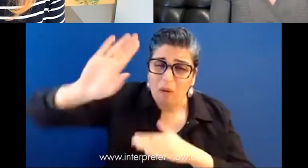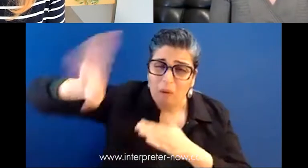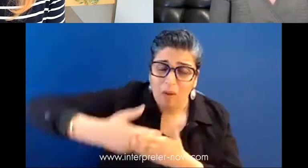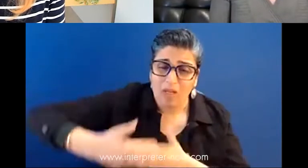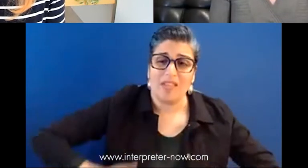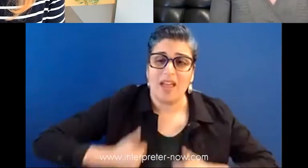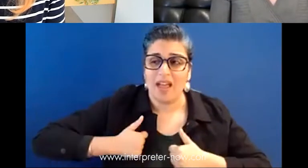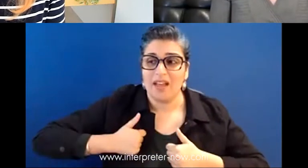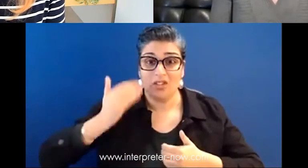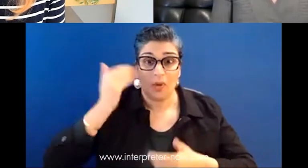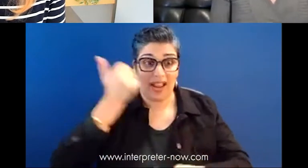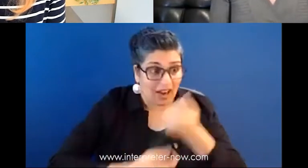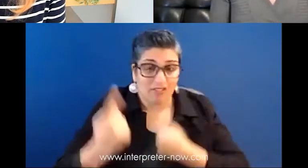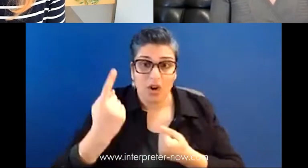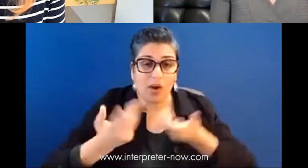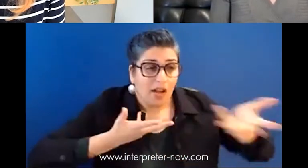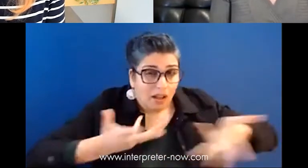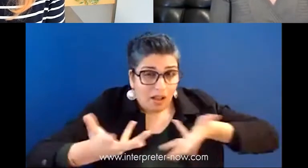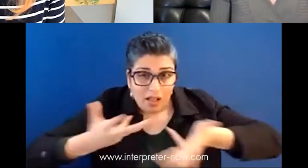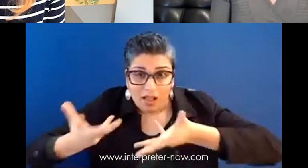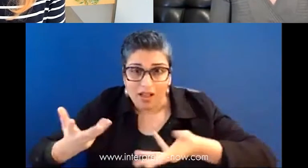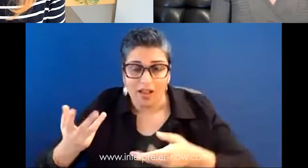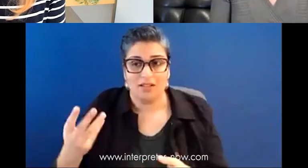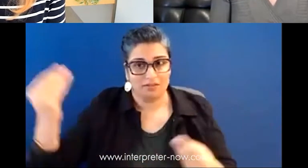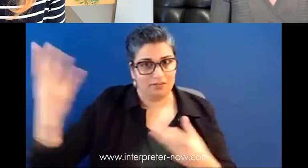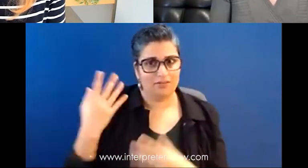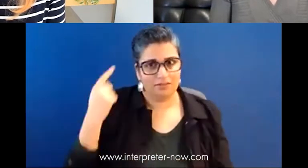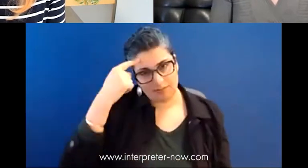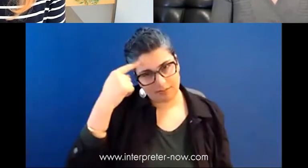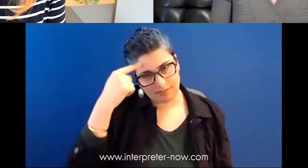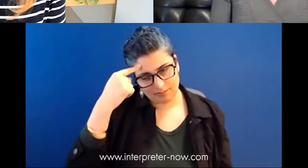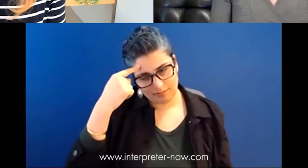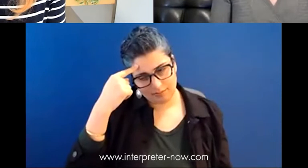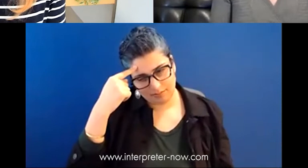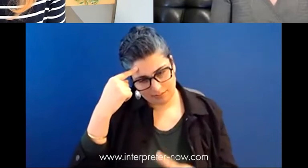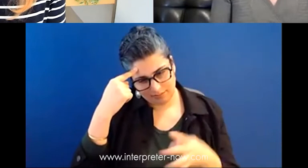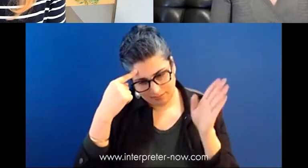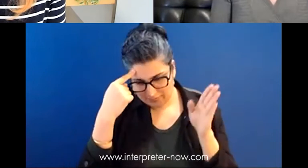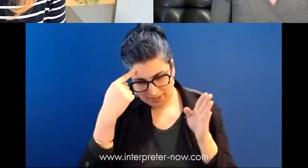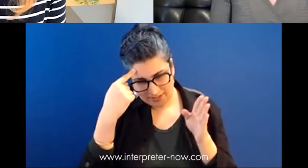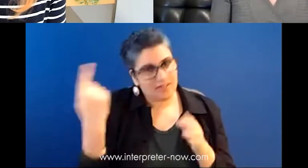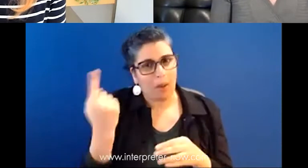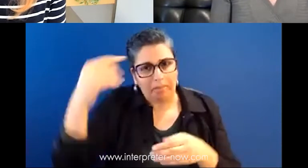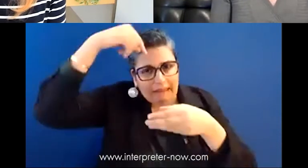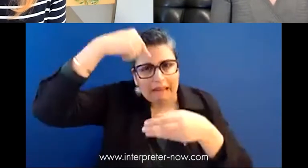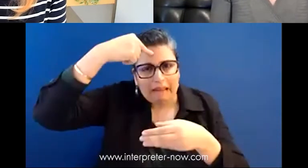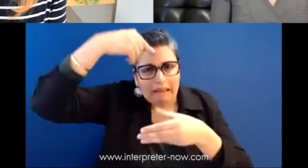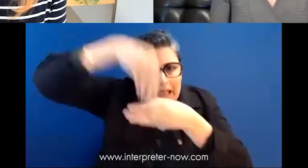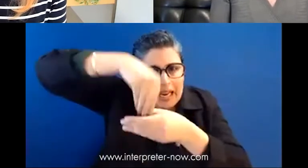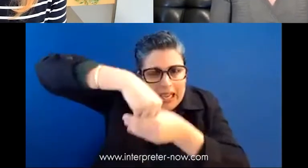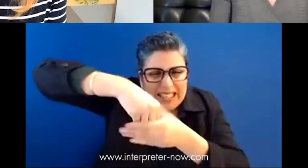us that something in our brains was steering us away from diversity, even